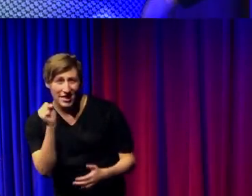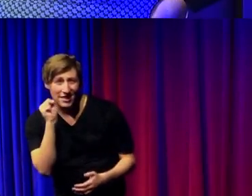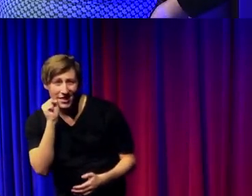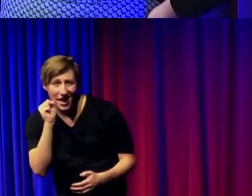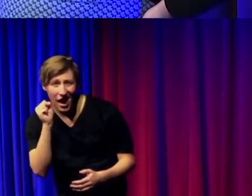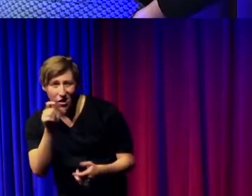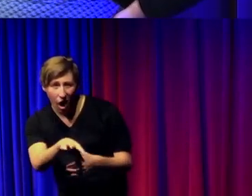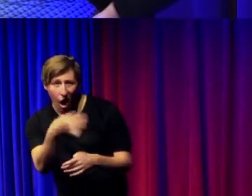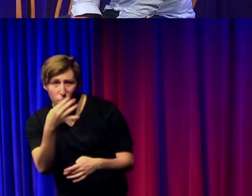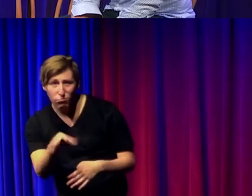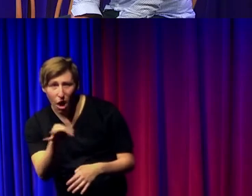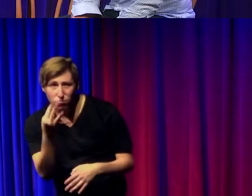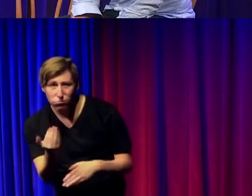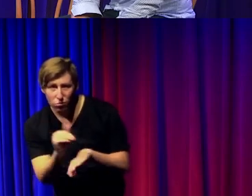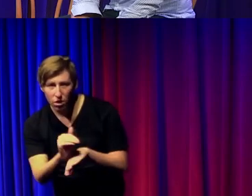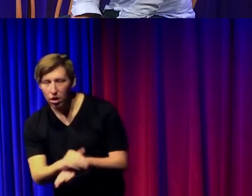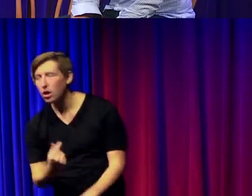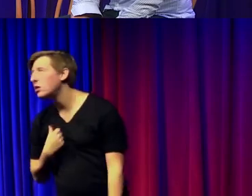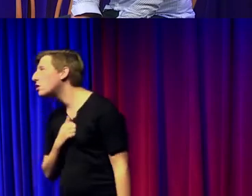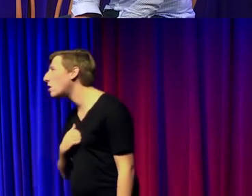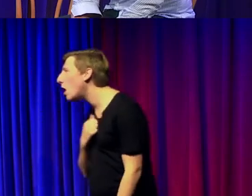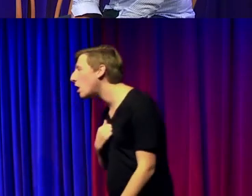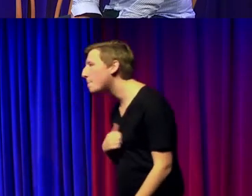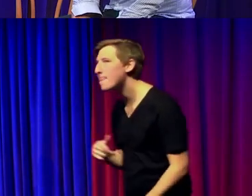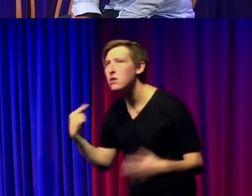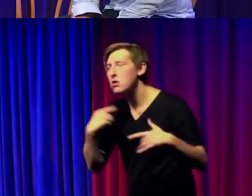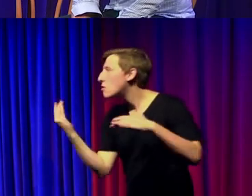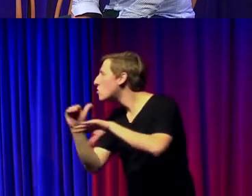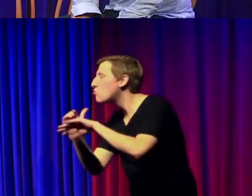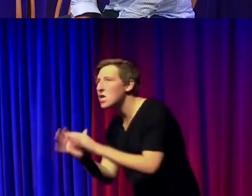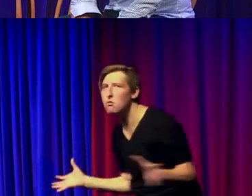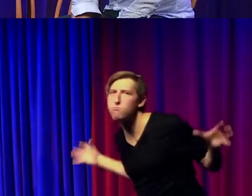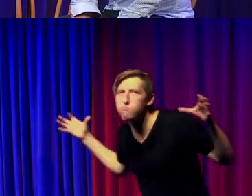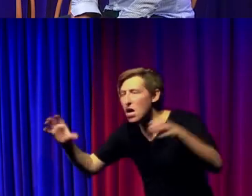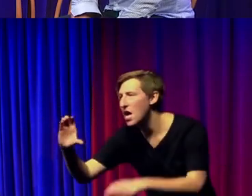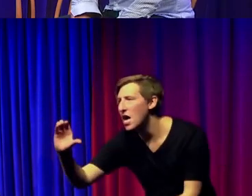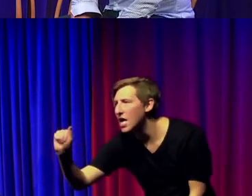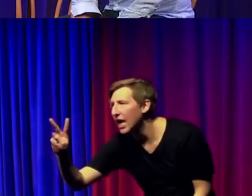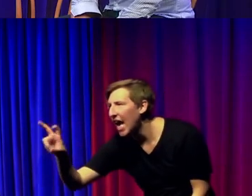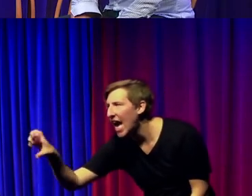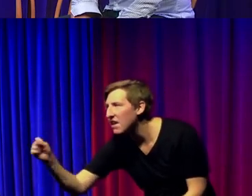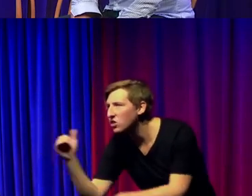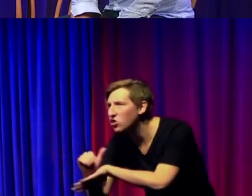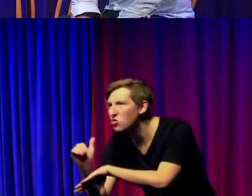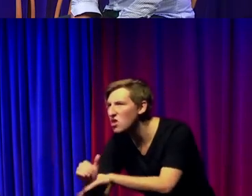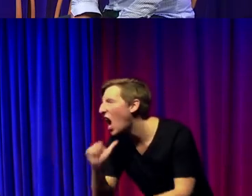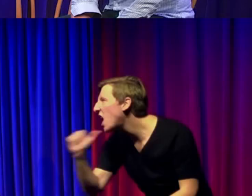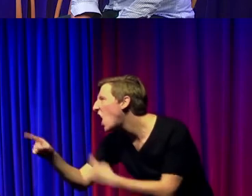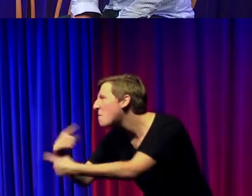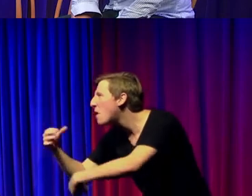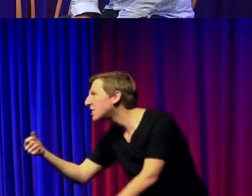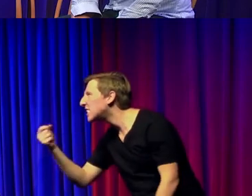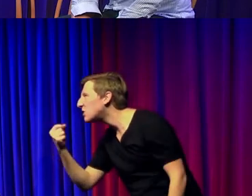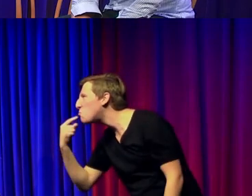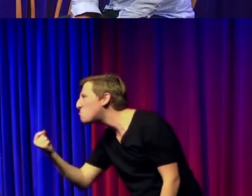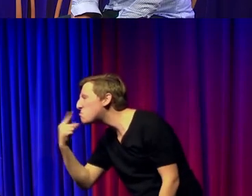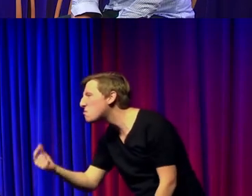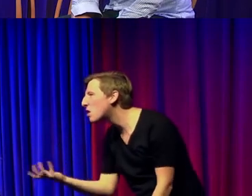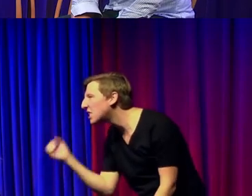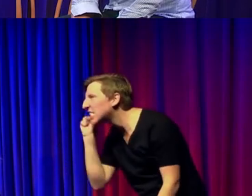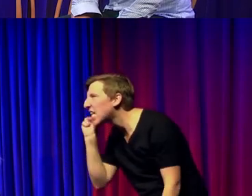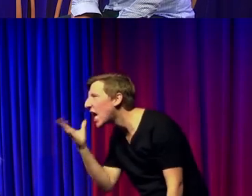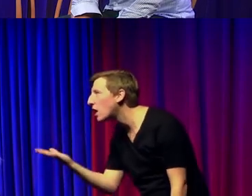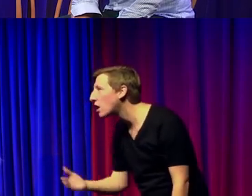Come on. Sorry, I didn't have time to get chips. We are before. In the Caves of Azeroth, and you're asking about chips? I'm hungry. You're breaking the